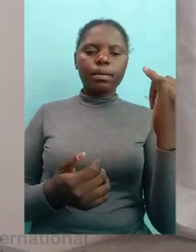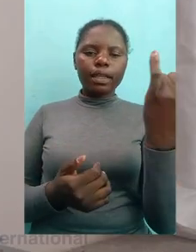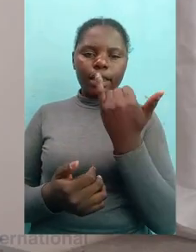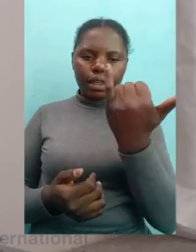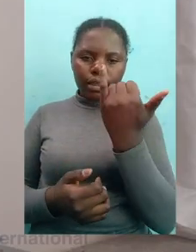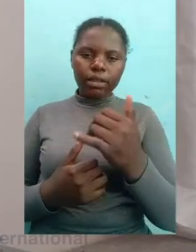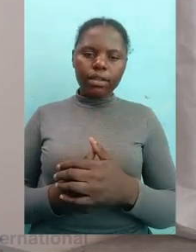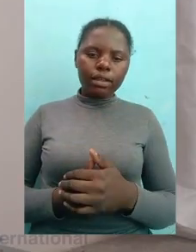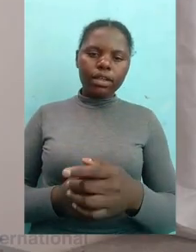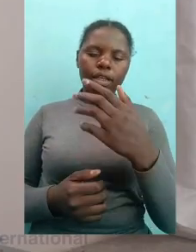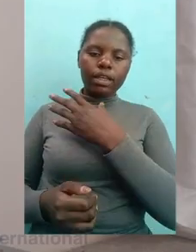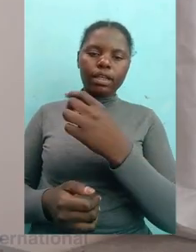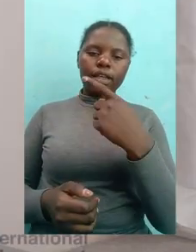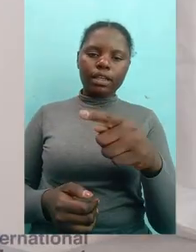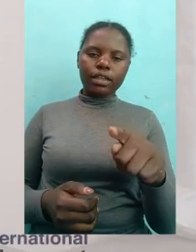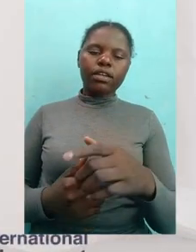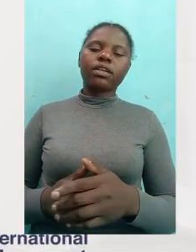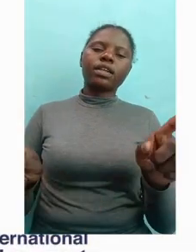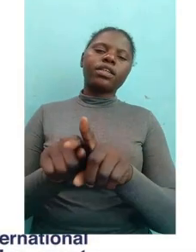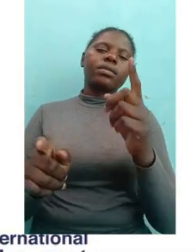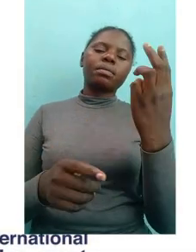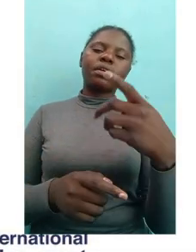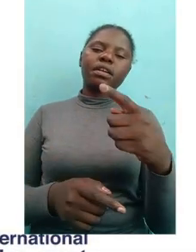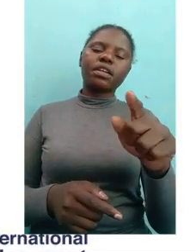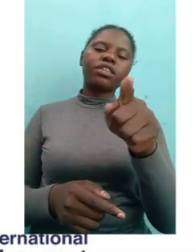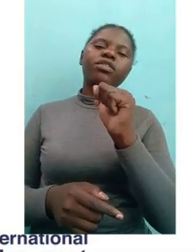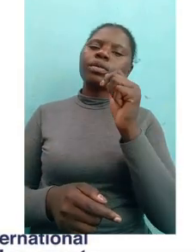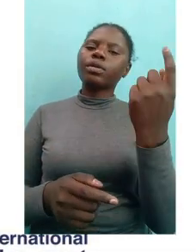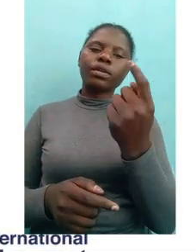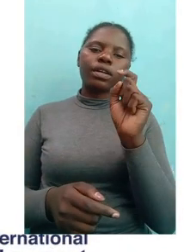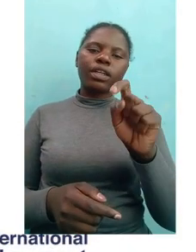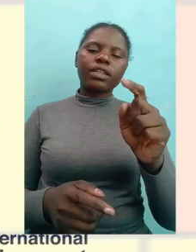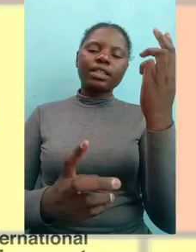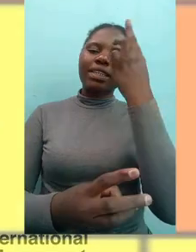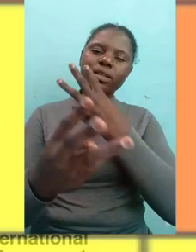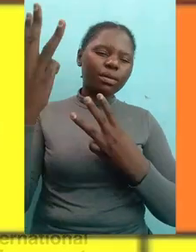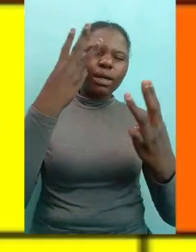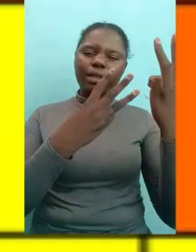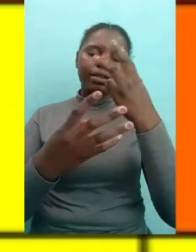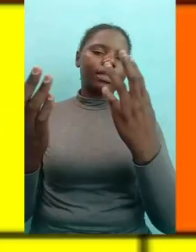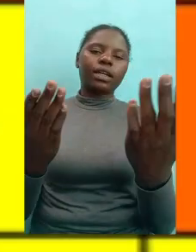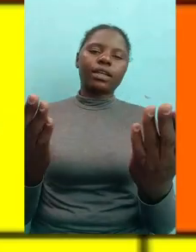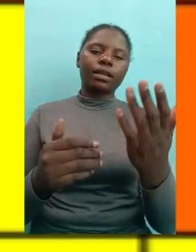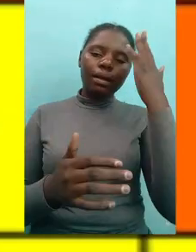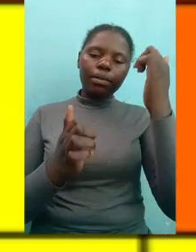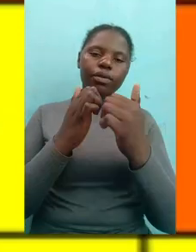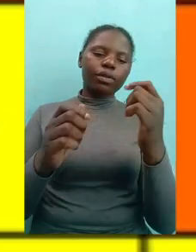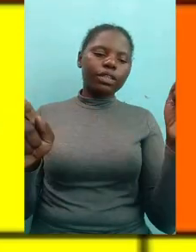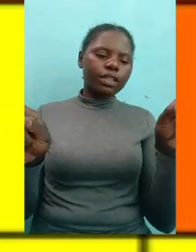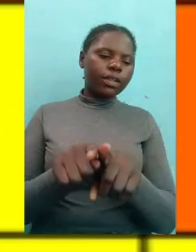as yellow, slightly less severe, and green, we don't need to worry so much about anything in green. Because even